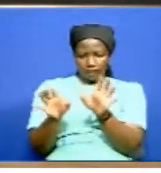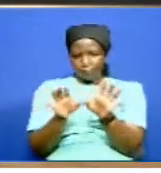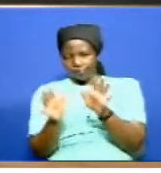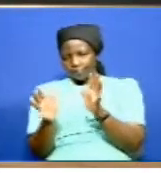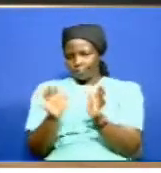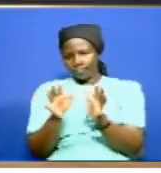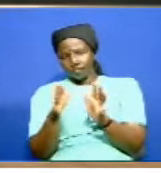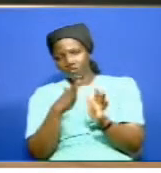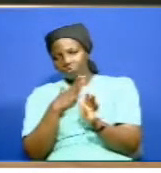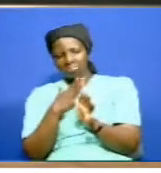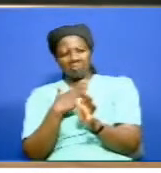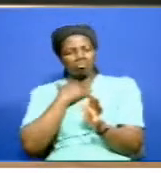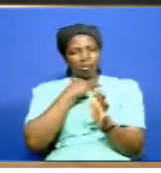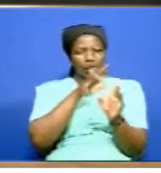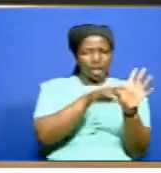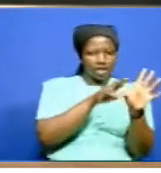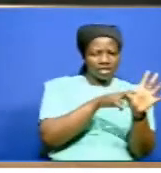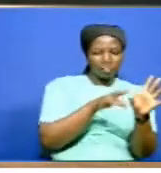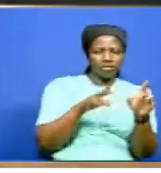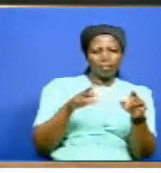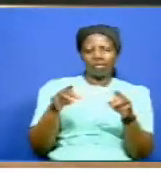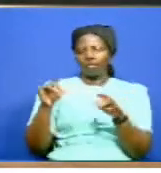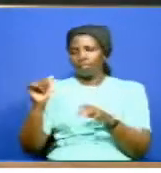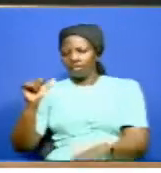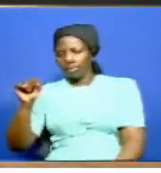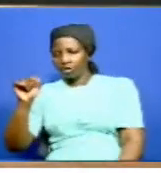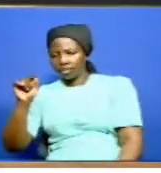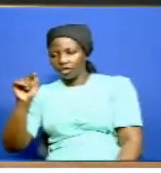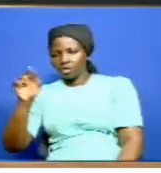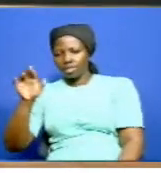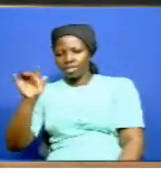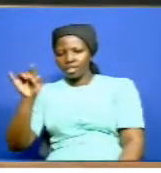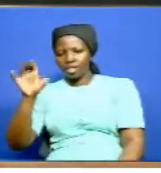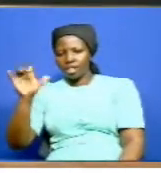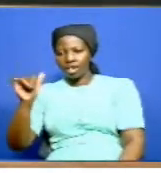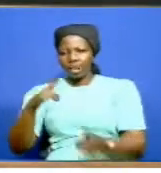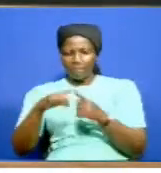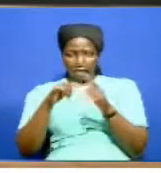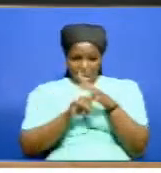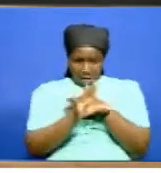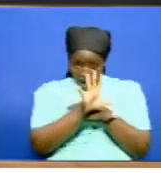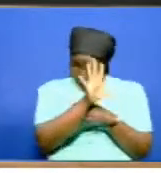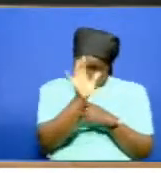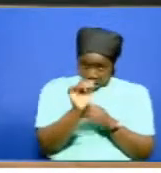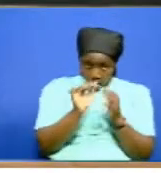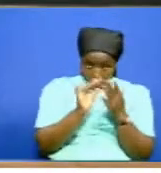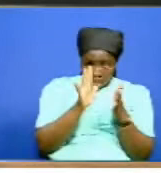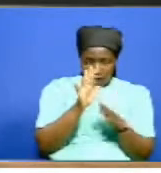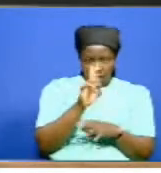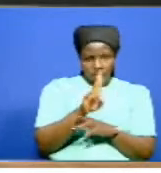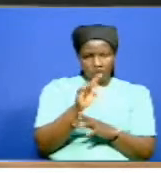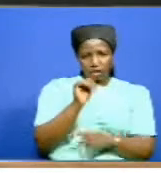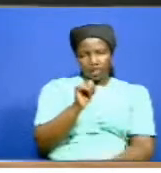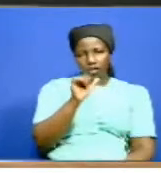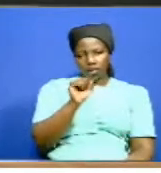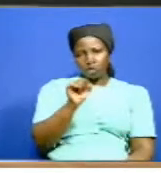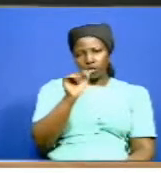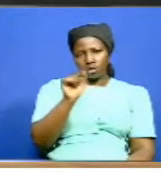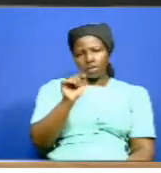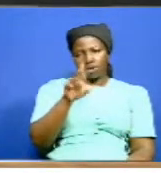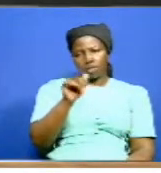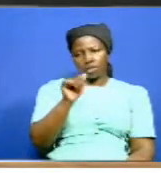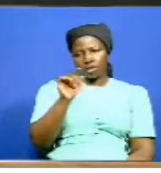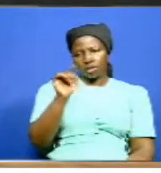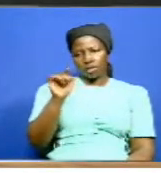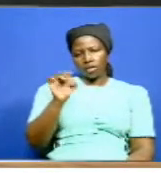Russian one, Sputnik, and AstraZeneca, but mostly in Africa, I've seen it's AstraZeneca that we are currently using. Any reason